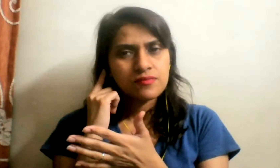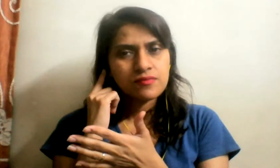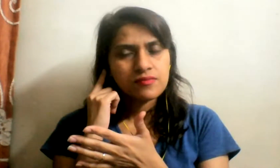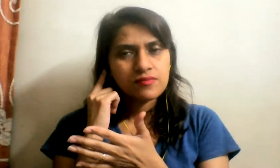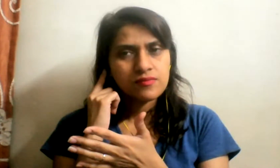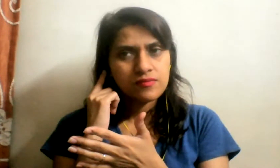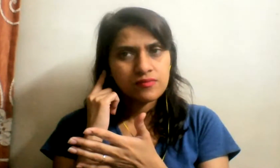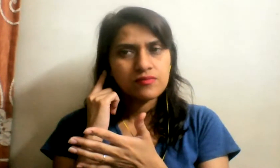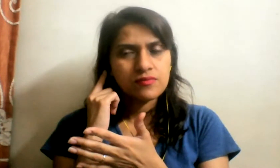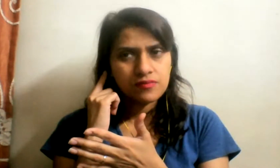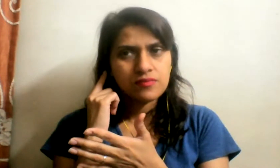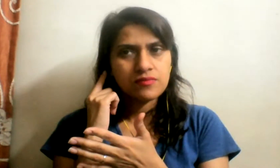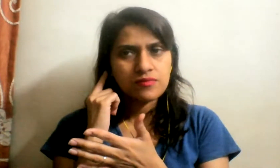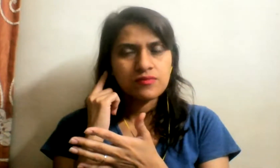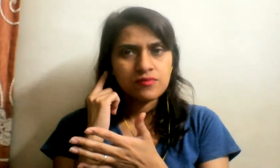have